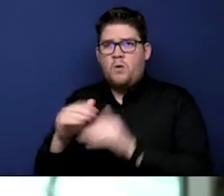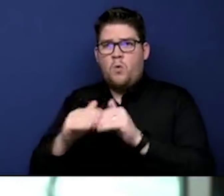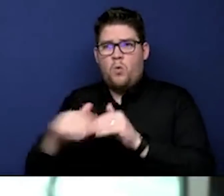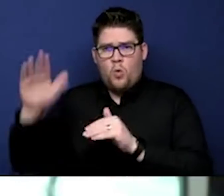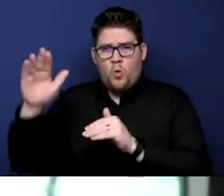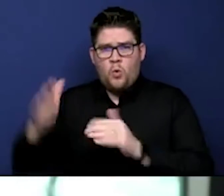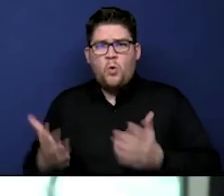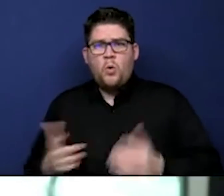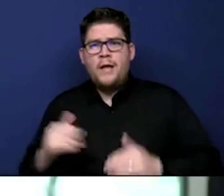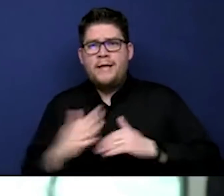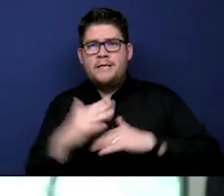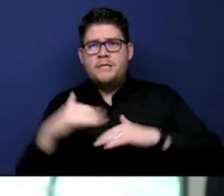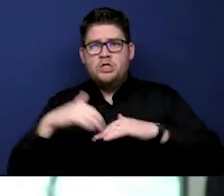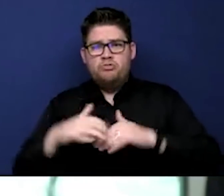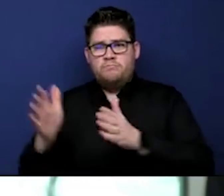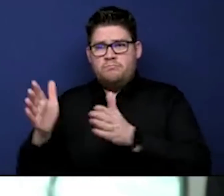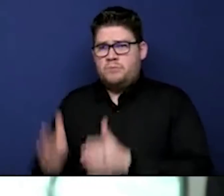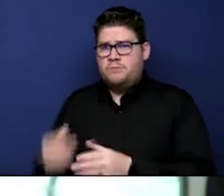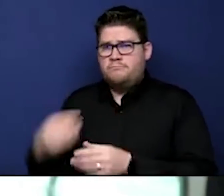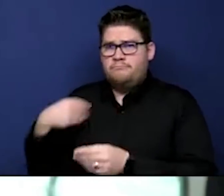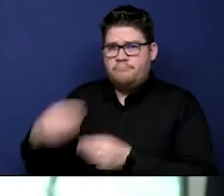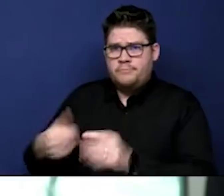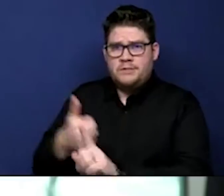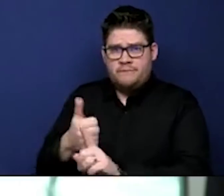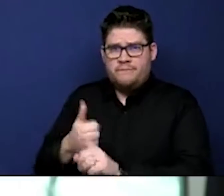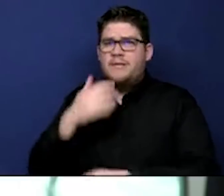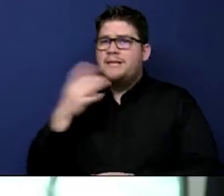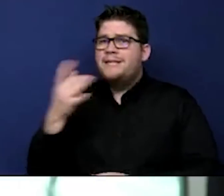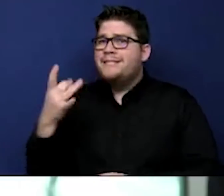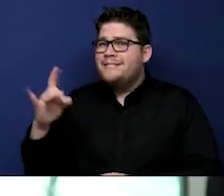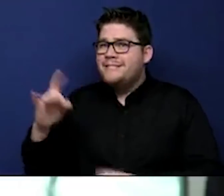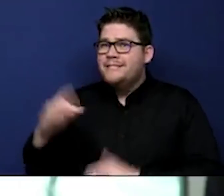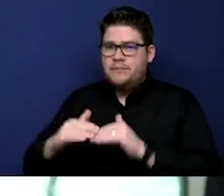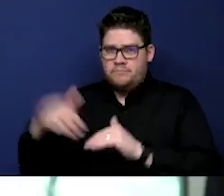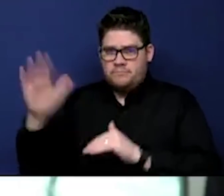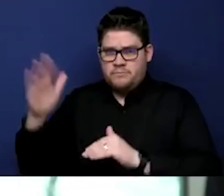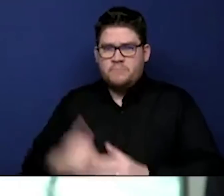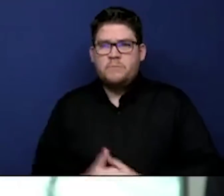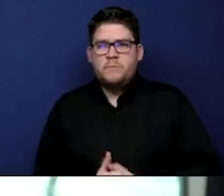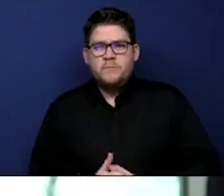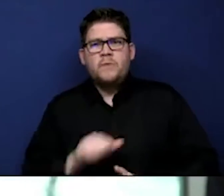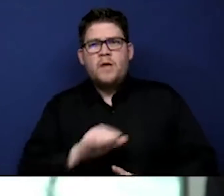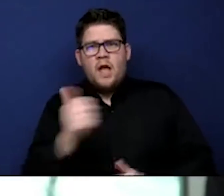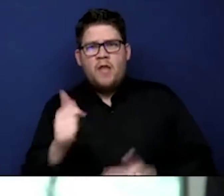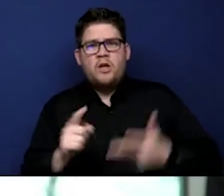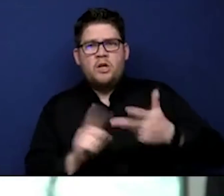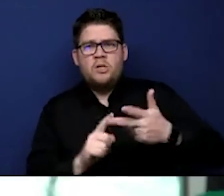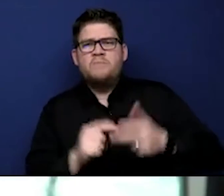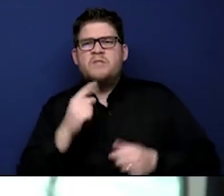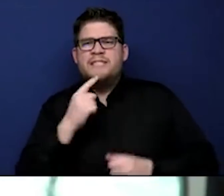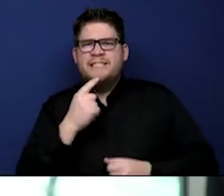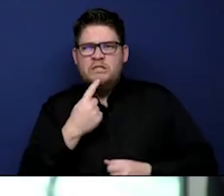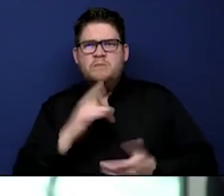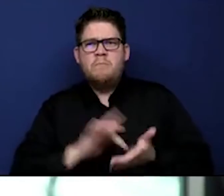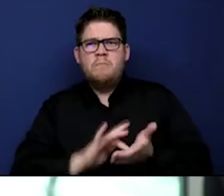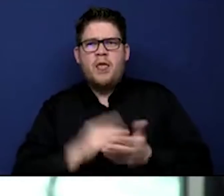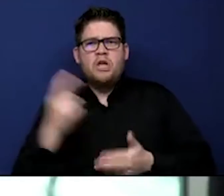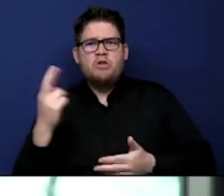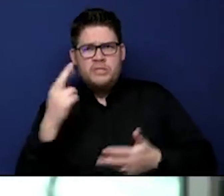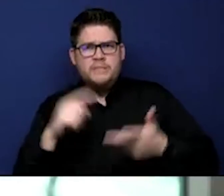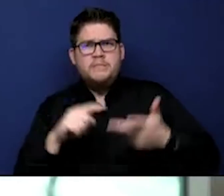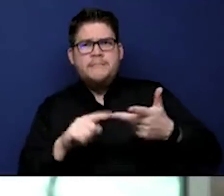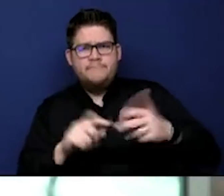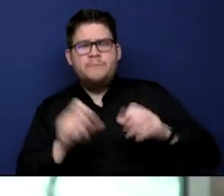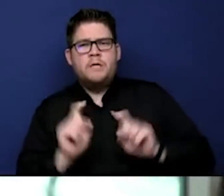extremely vulnerable may book appointments. As you know, in addition to our age-based program, we continue